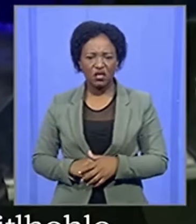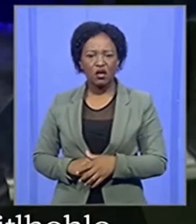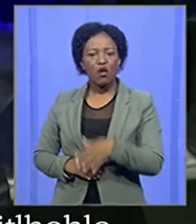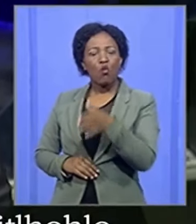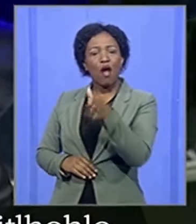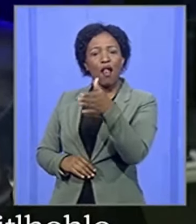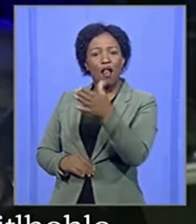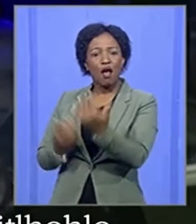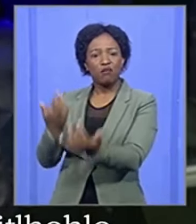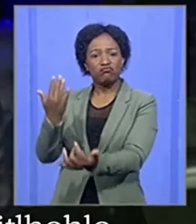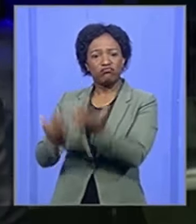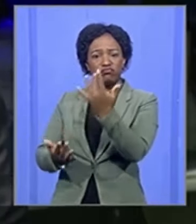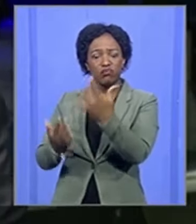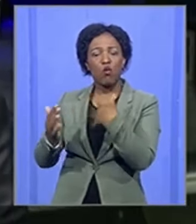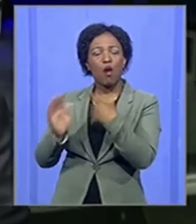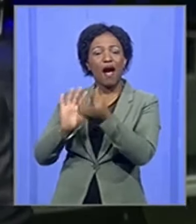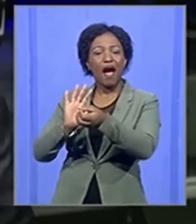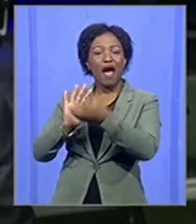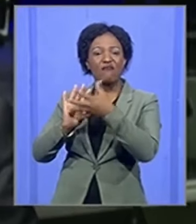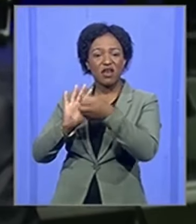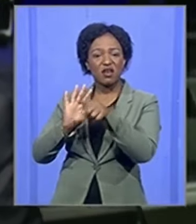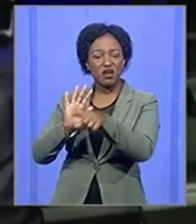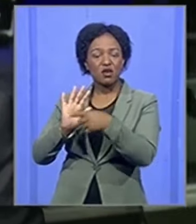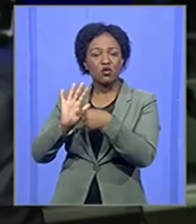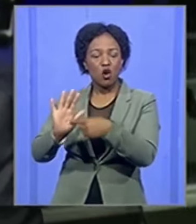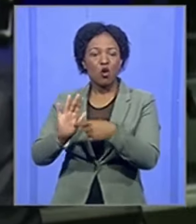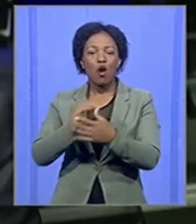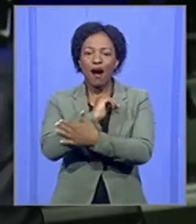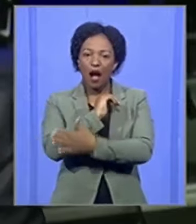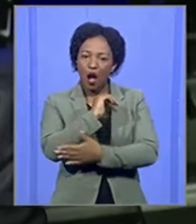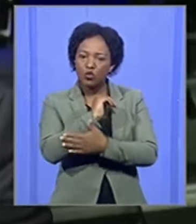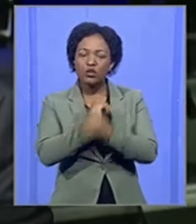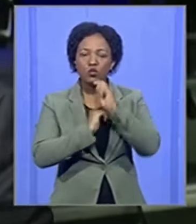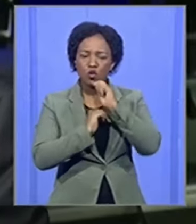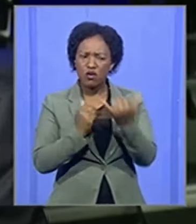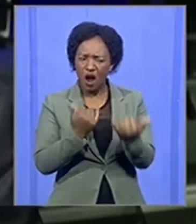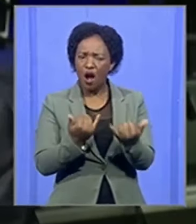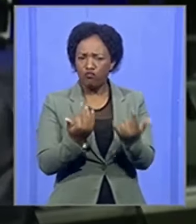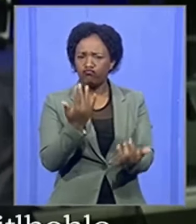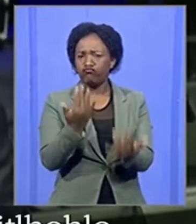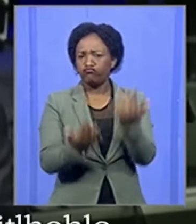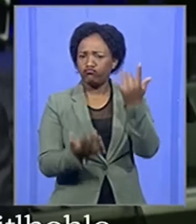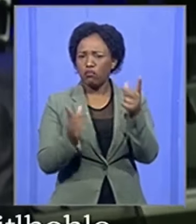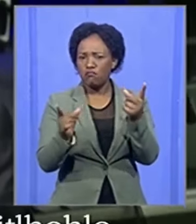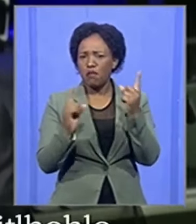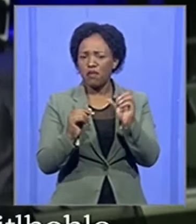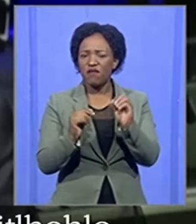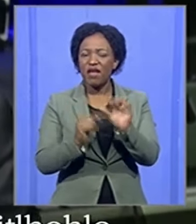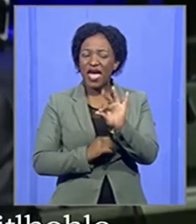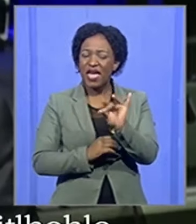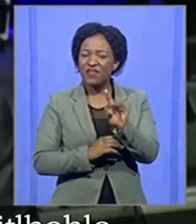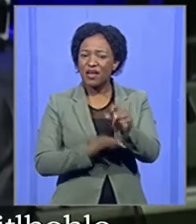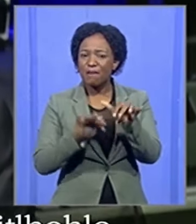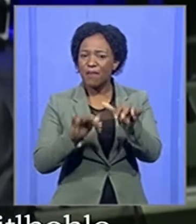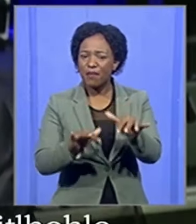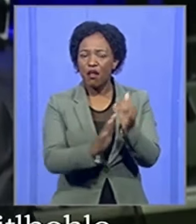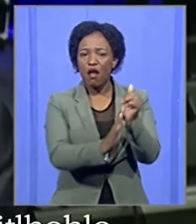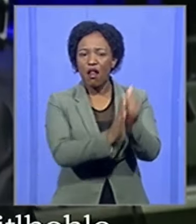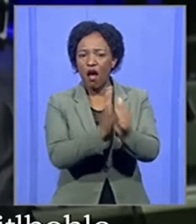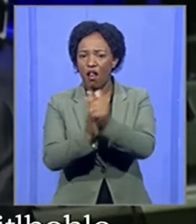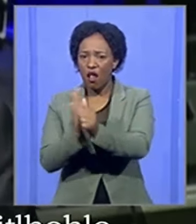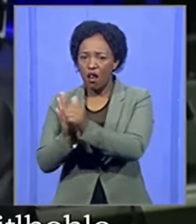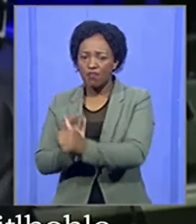advert was that our country is on fire. We've got 42% of our people who don't have work, 84 people being murdered every single day, 7 out of 10